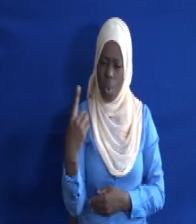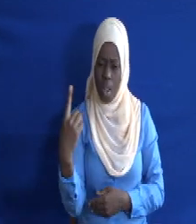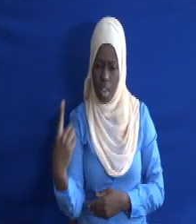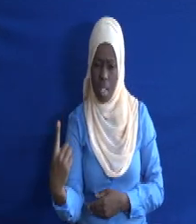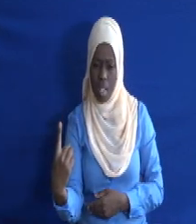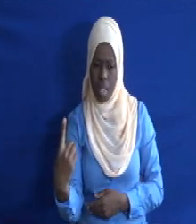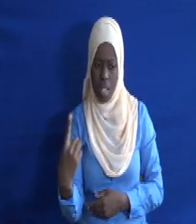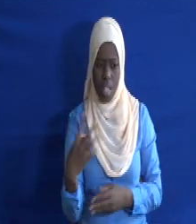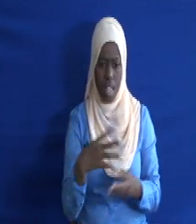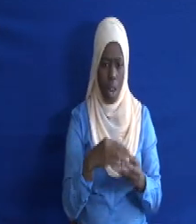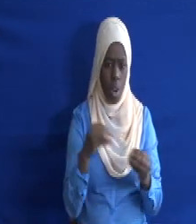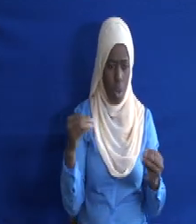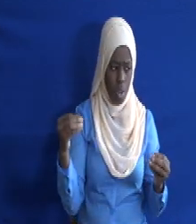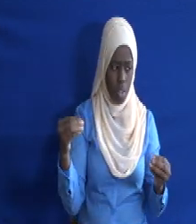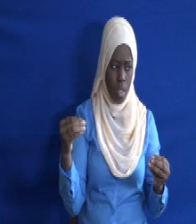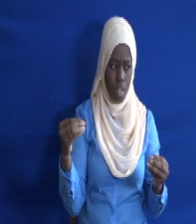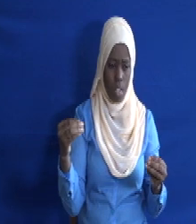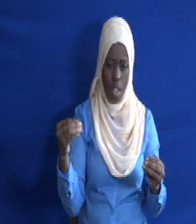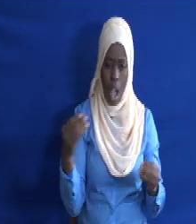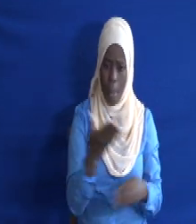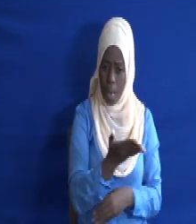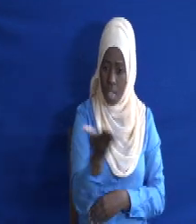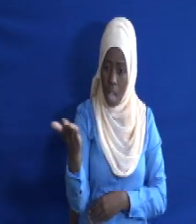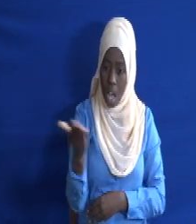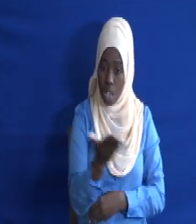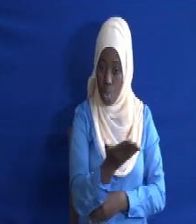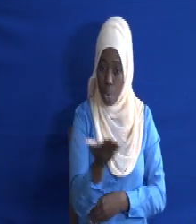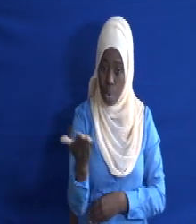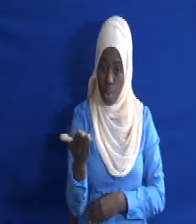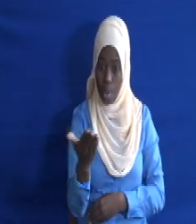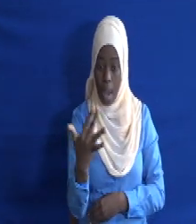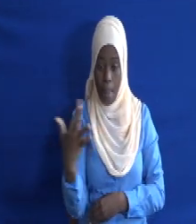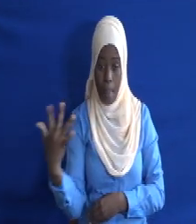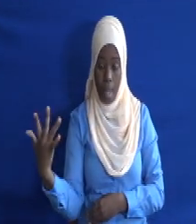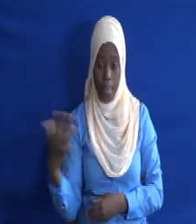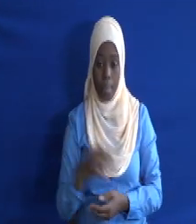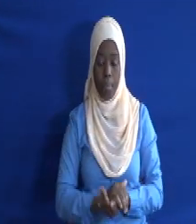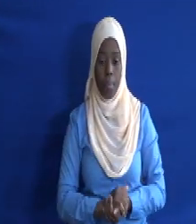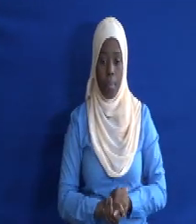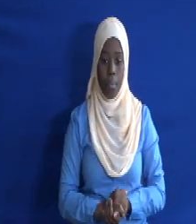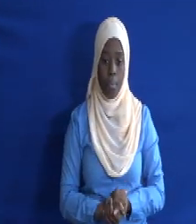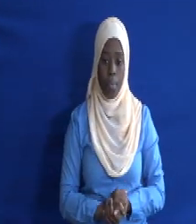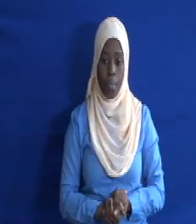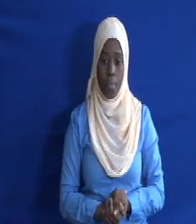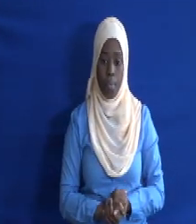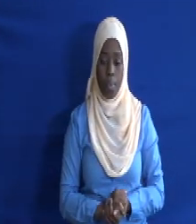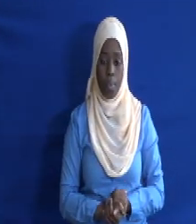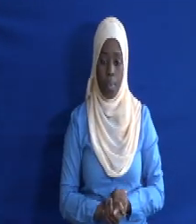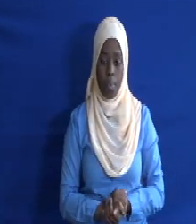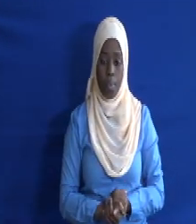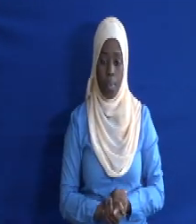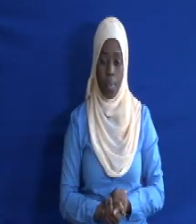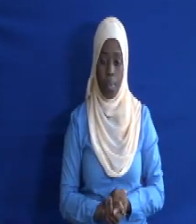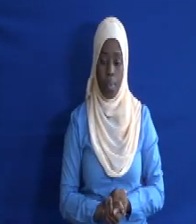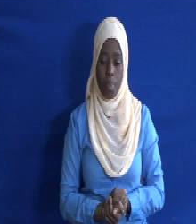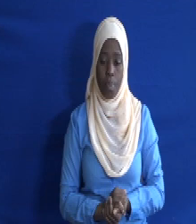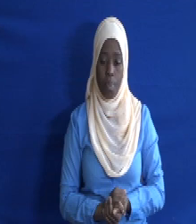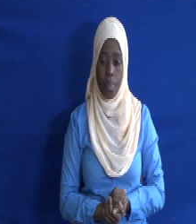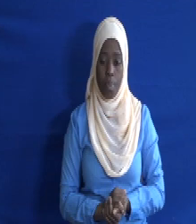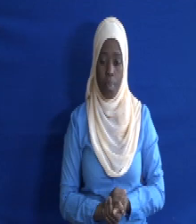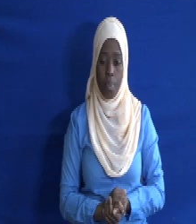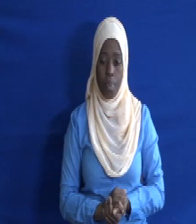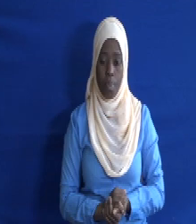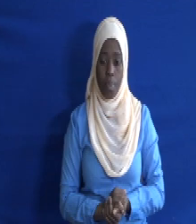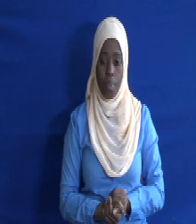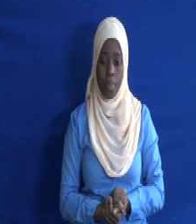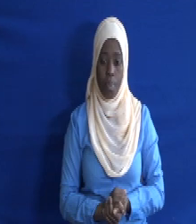So which one is the lowest among the two numbers? Here is our common multiples. So which one is the lowest?